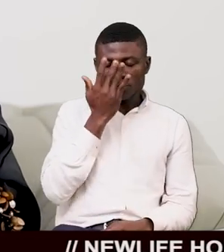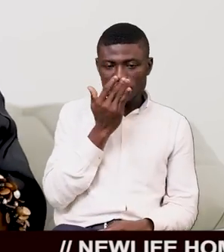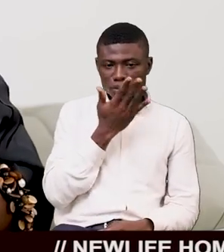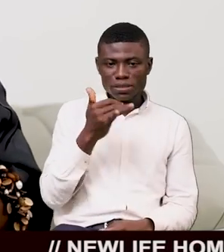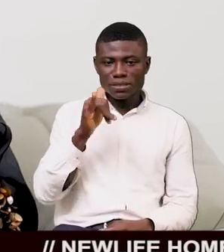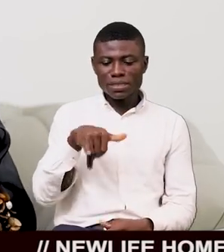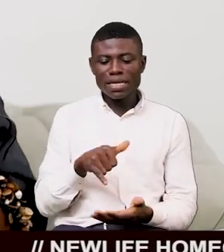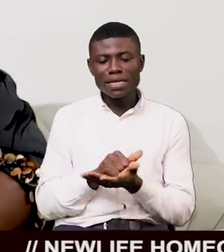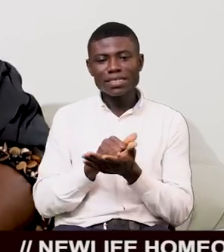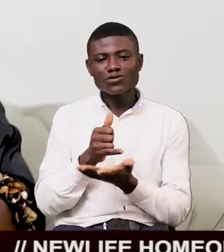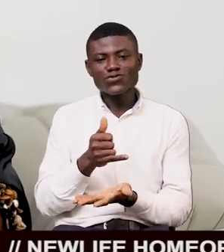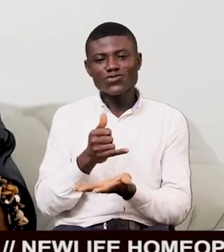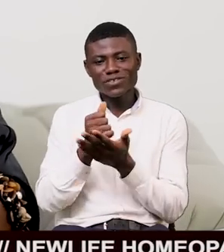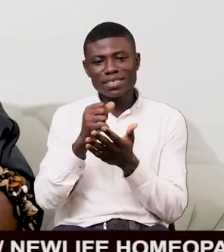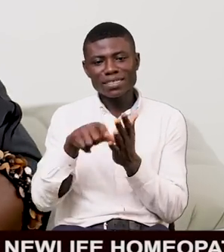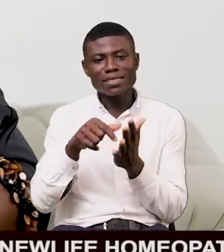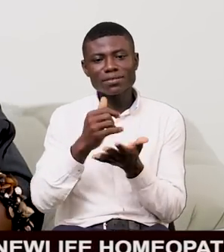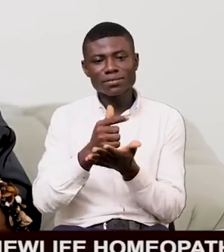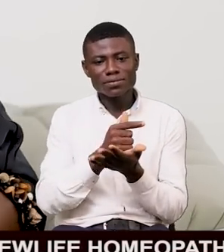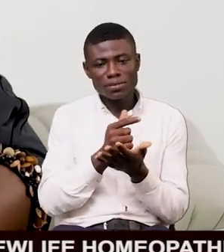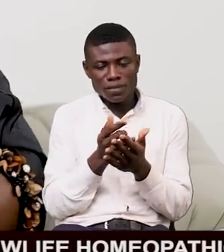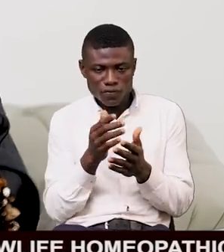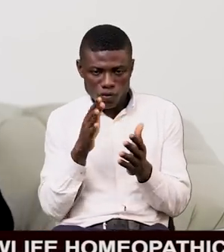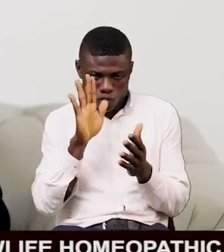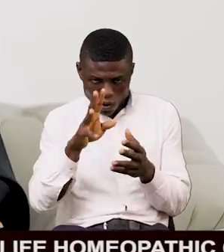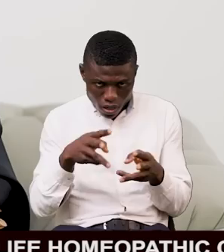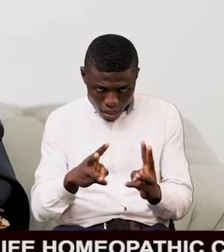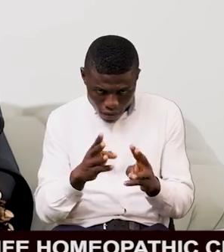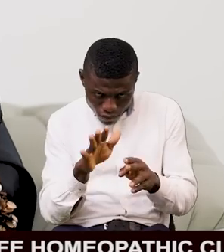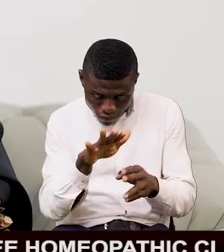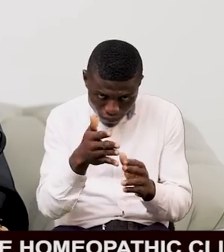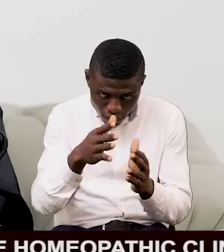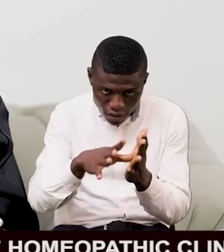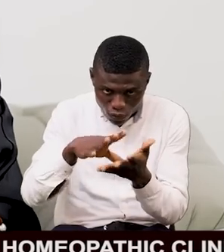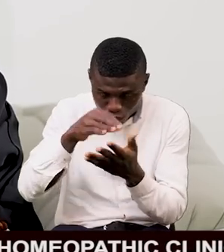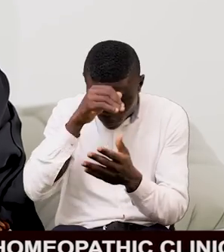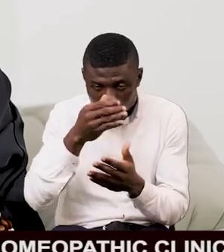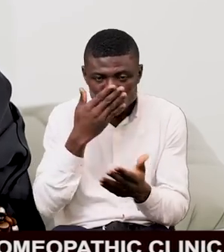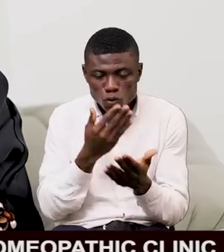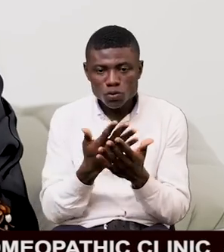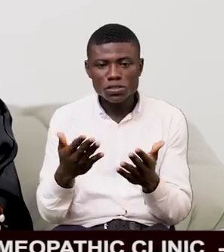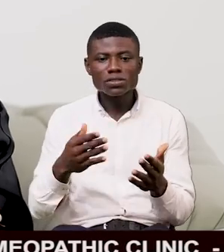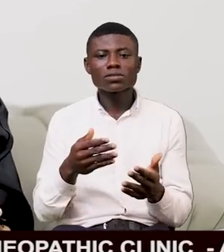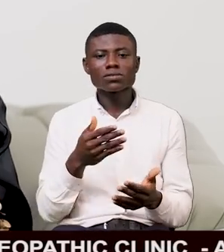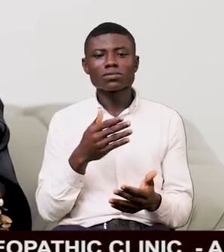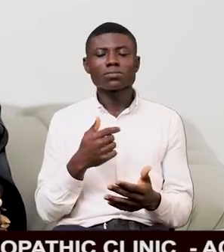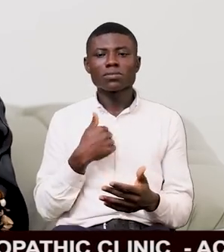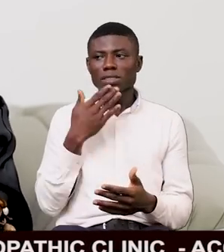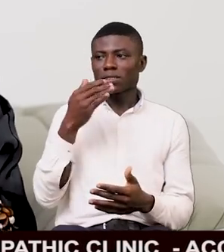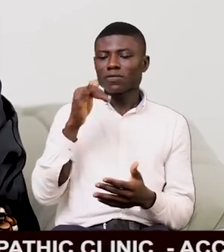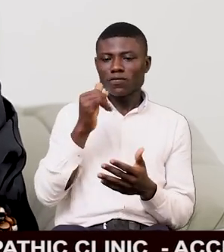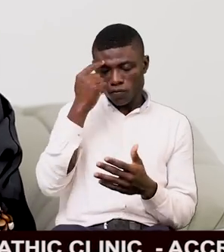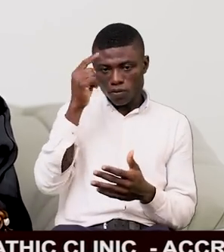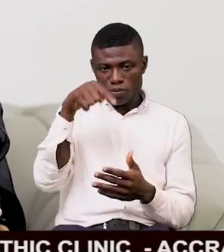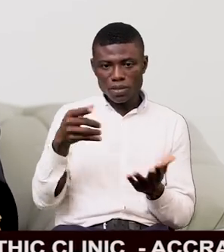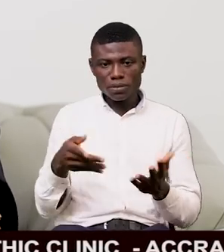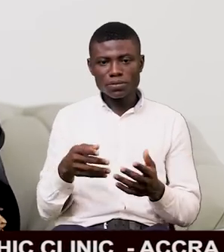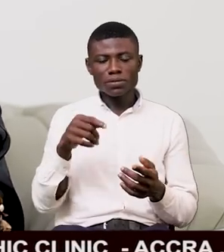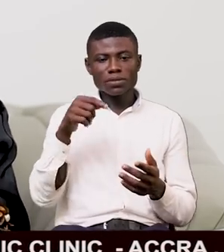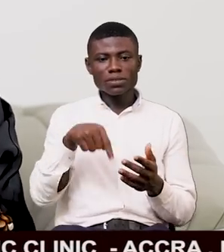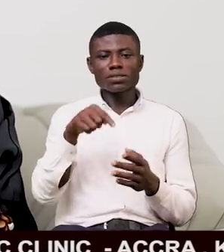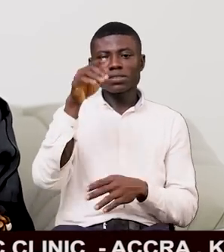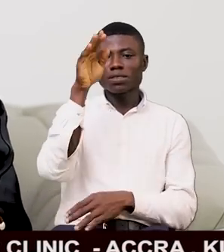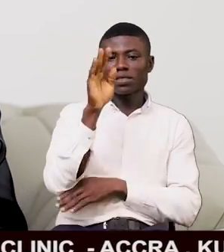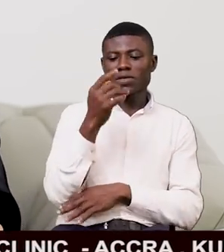no, would the enable more and what was so, a chia, no, a divertic a crack, now call ye dear, my wife, bed I say, so what I say. And now